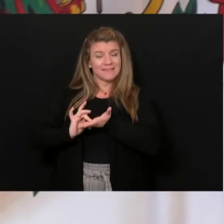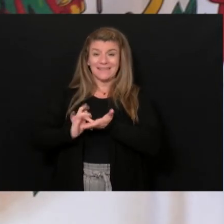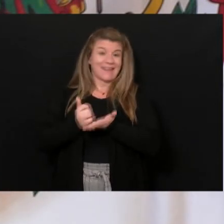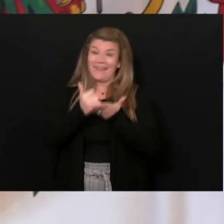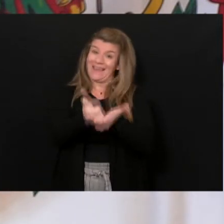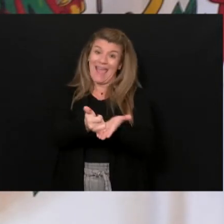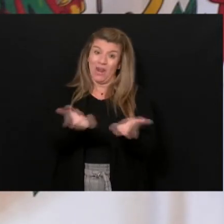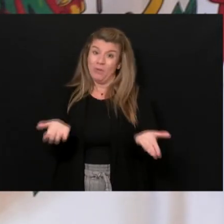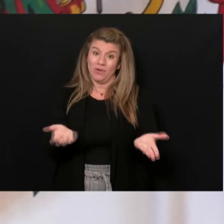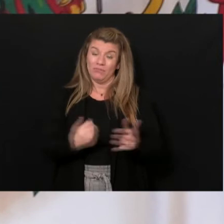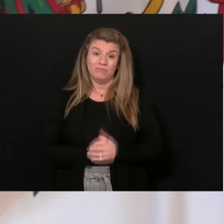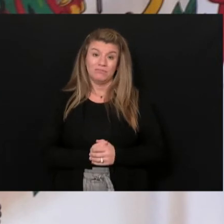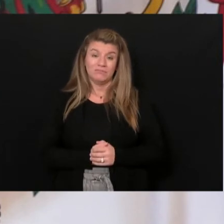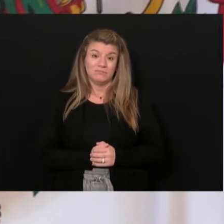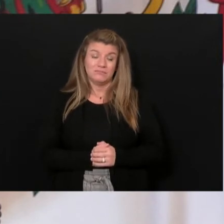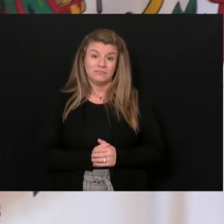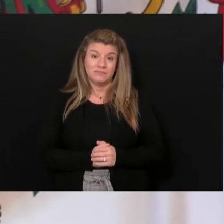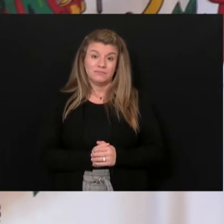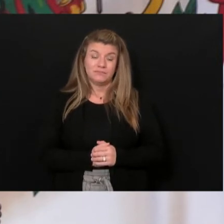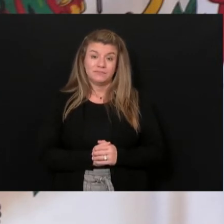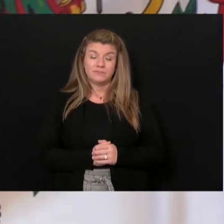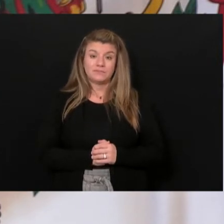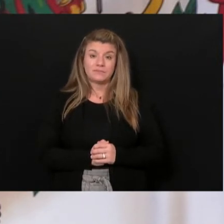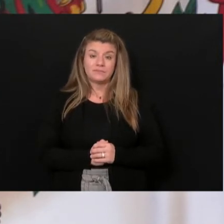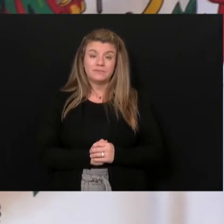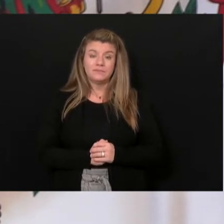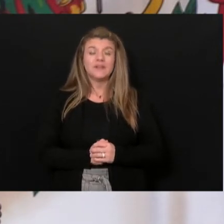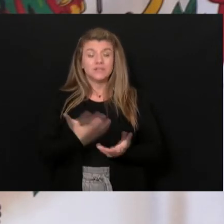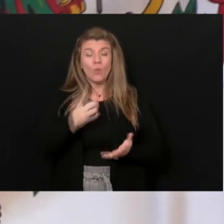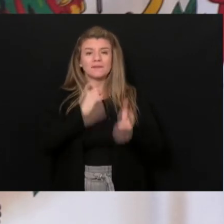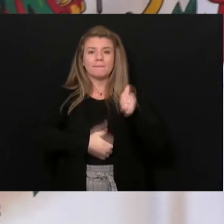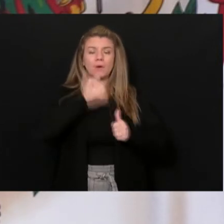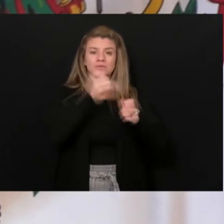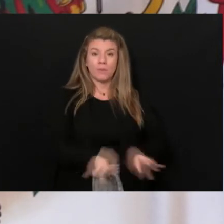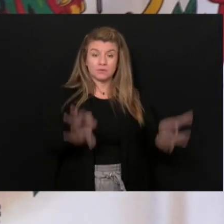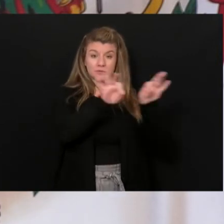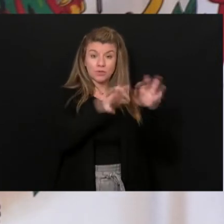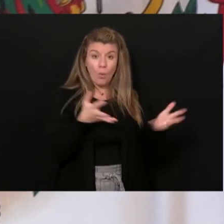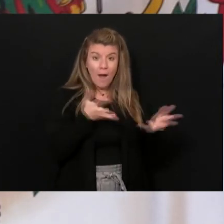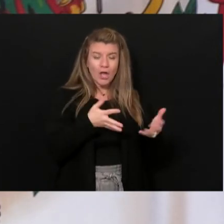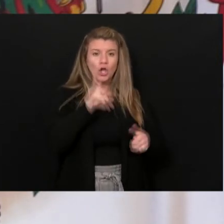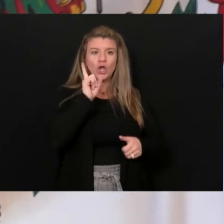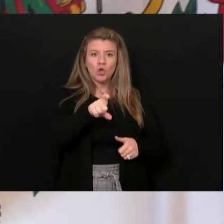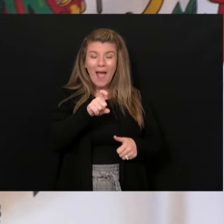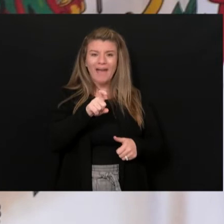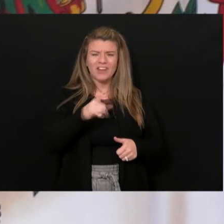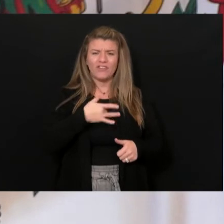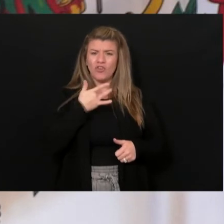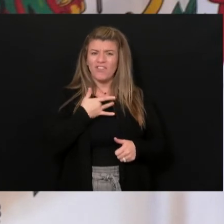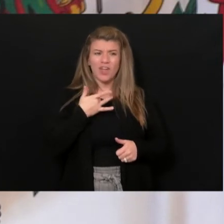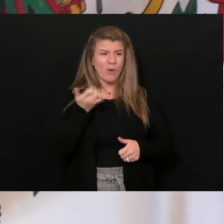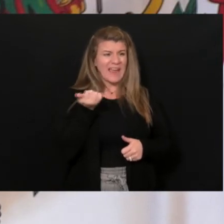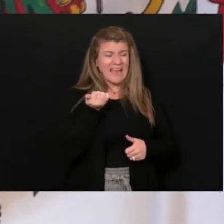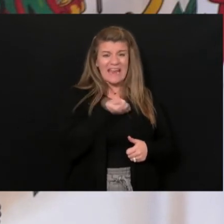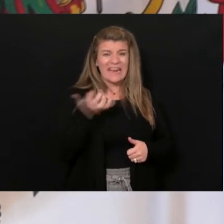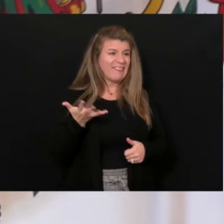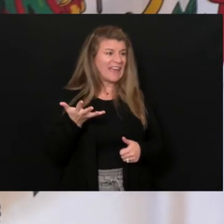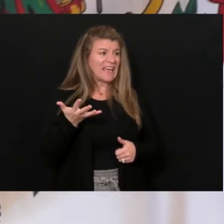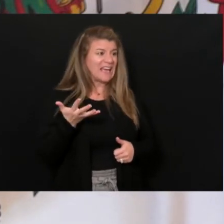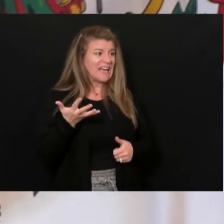help you much at all. So the bottom line is you got to treat it if you're, especially above the